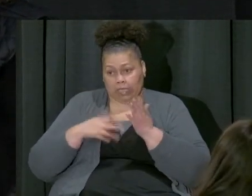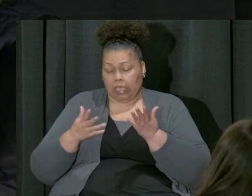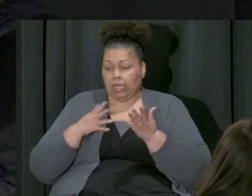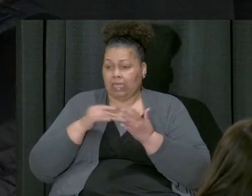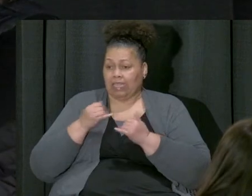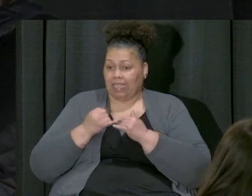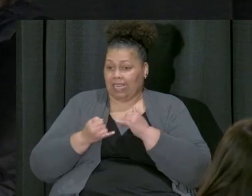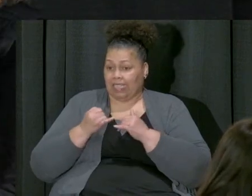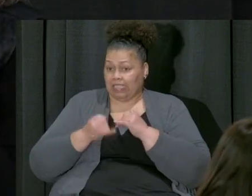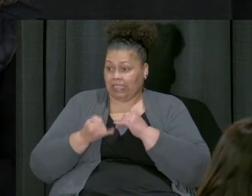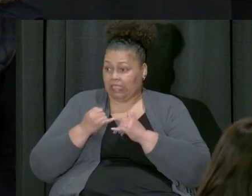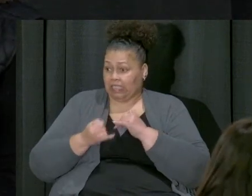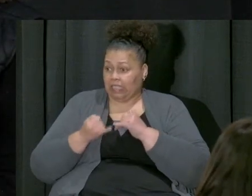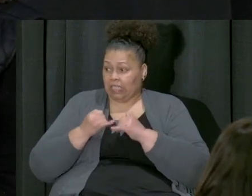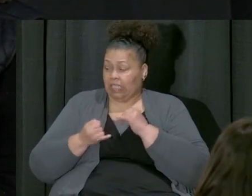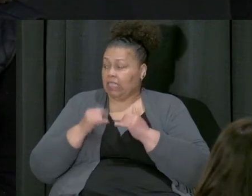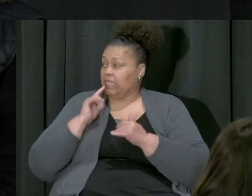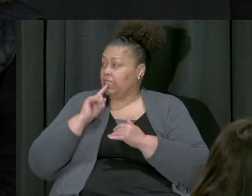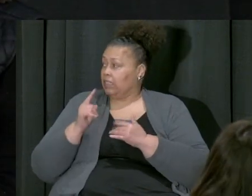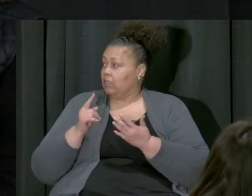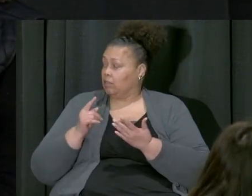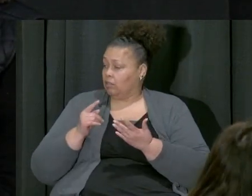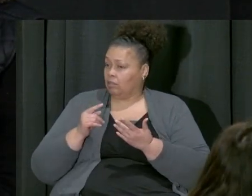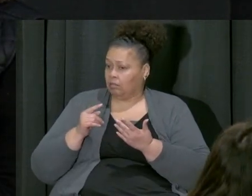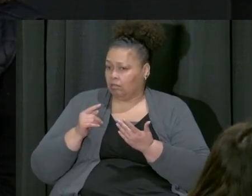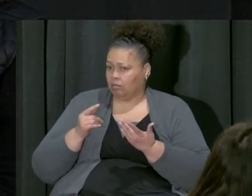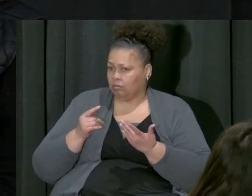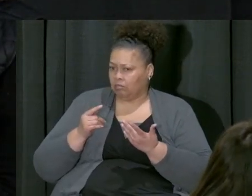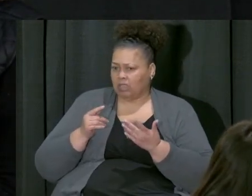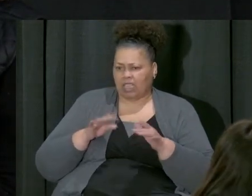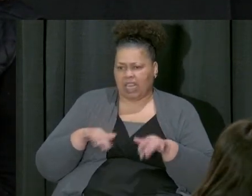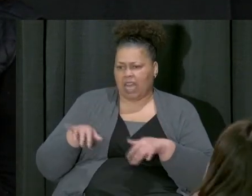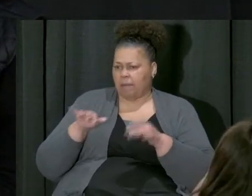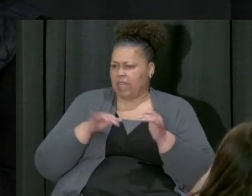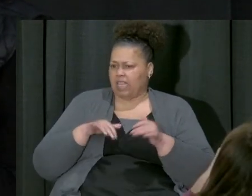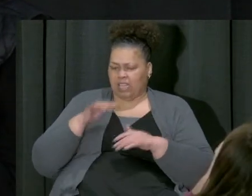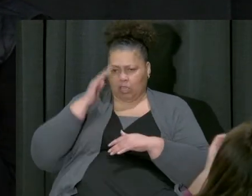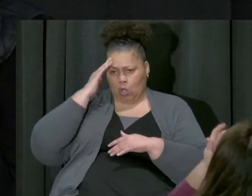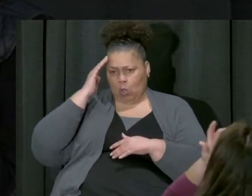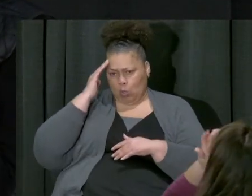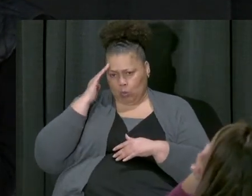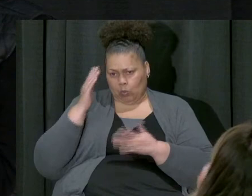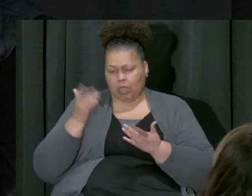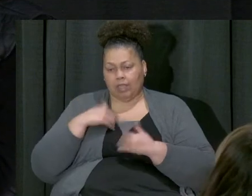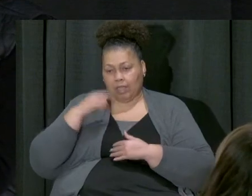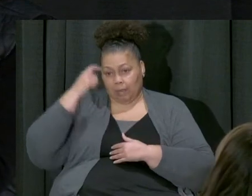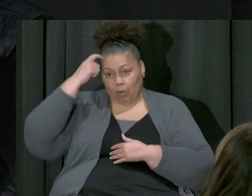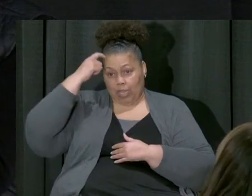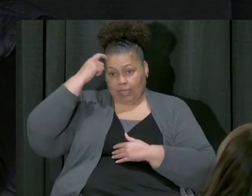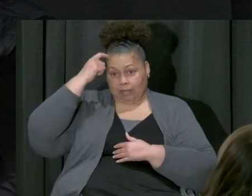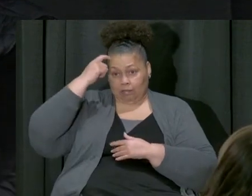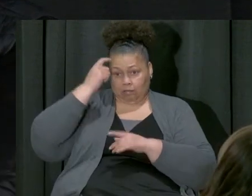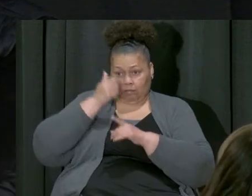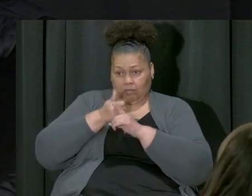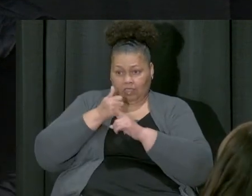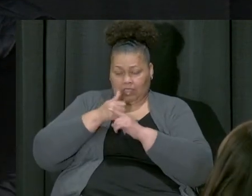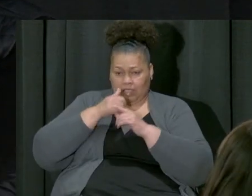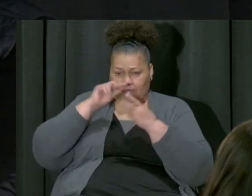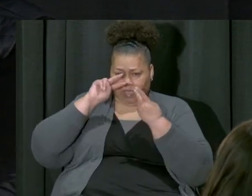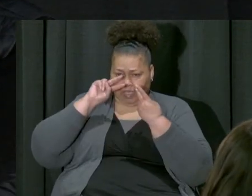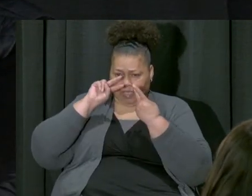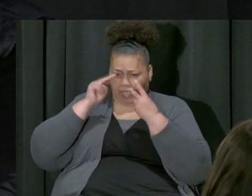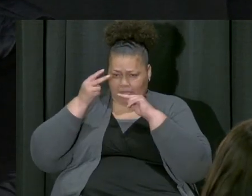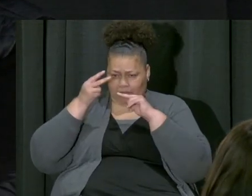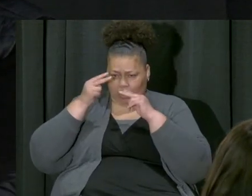the characteristic that is the most commonly known about dyslexia, their brain inverts some